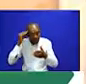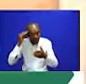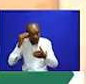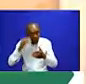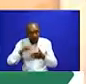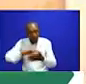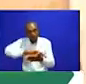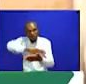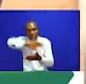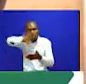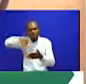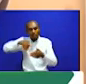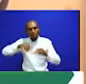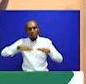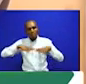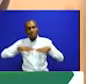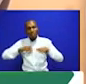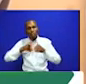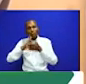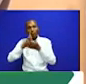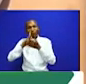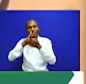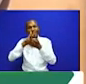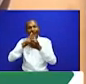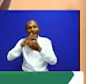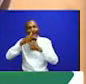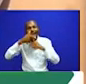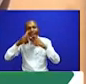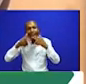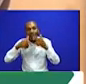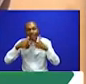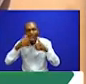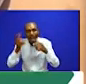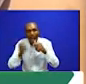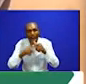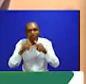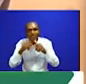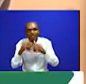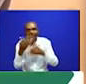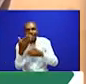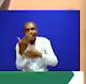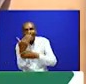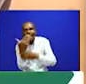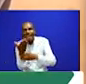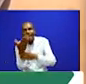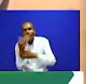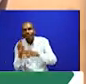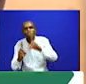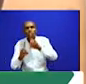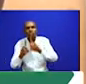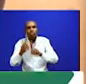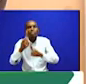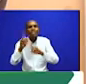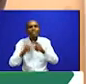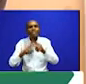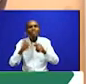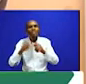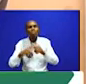bonsi bose bantu be press bakere bakire basabali bagabara atara baroranga